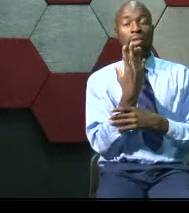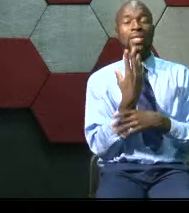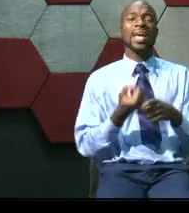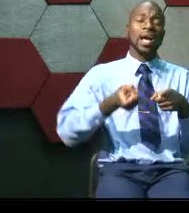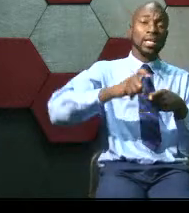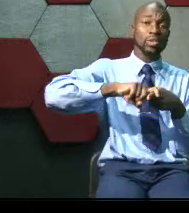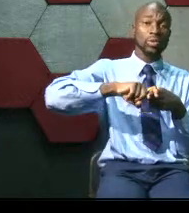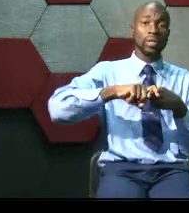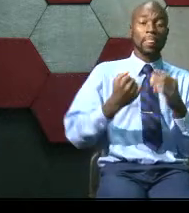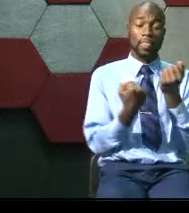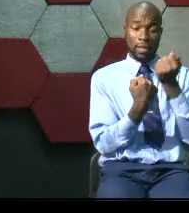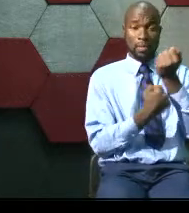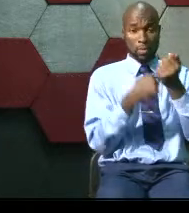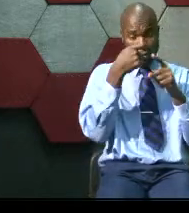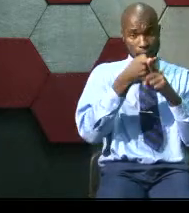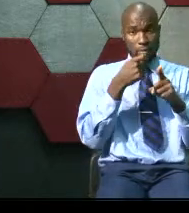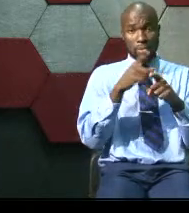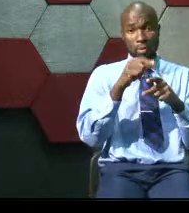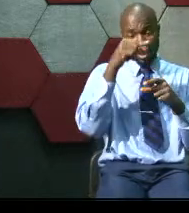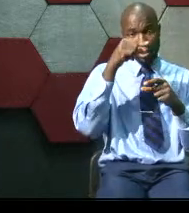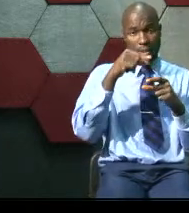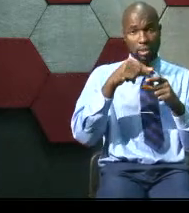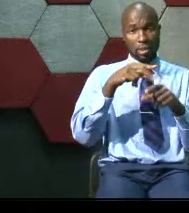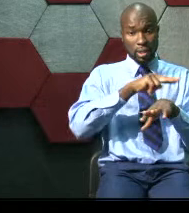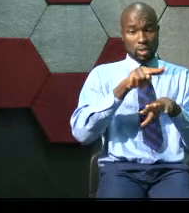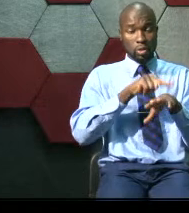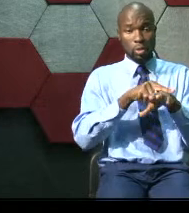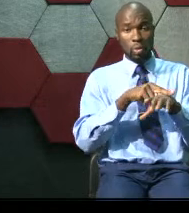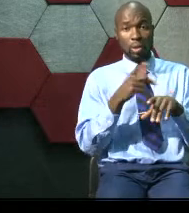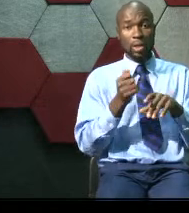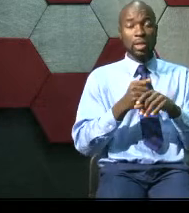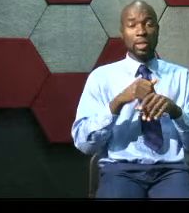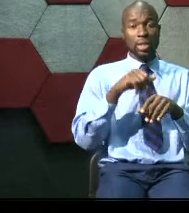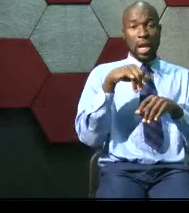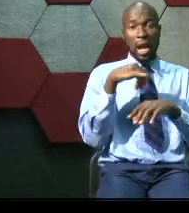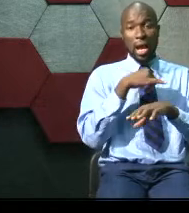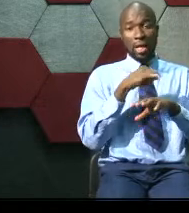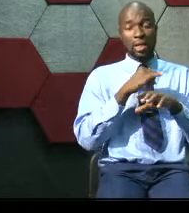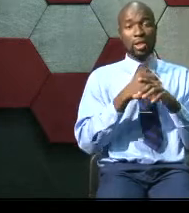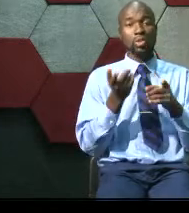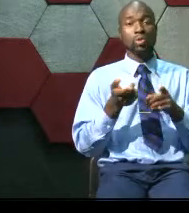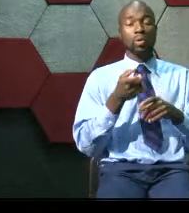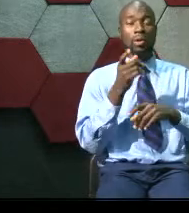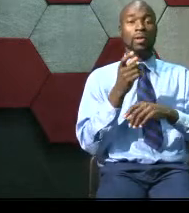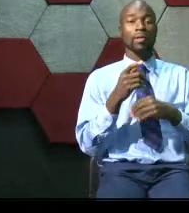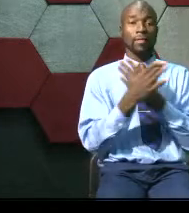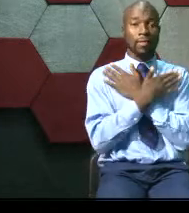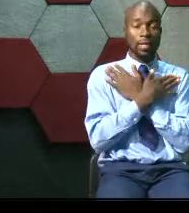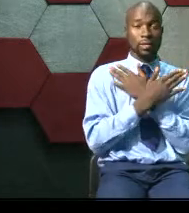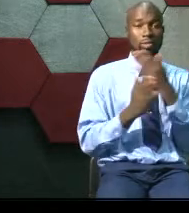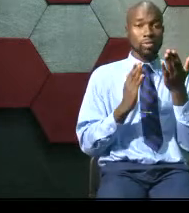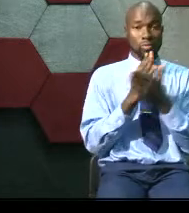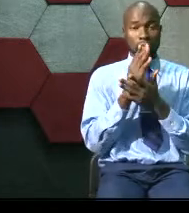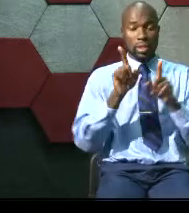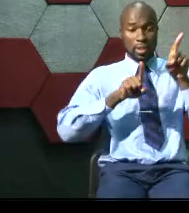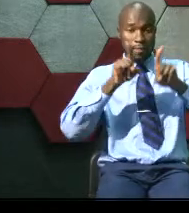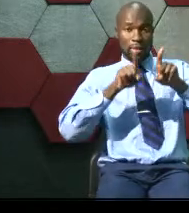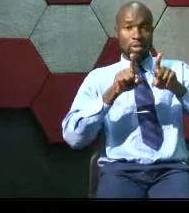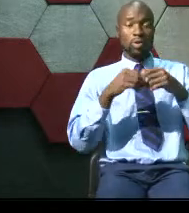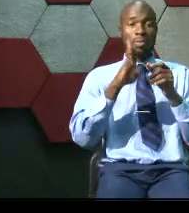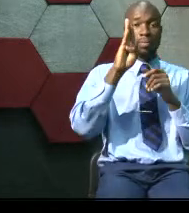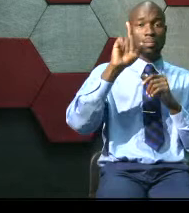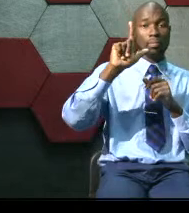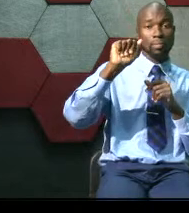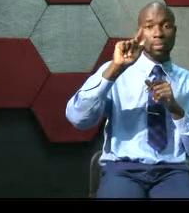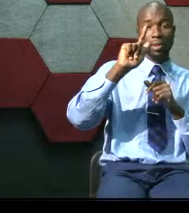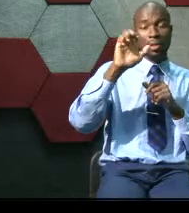Additionally, the support from our national and international friends in Safaricom through their youth network Blaze, the Institute